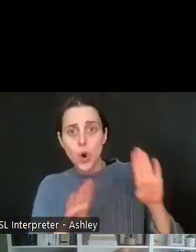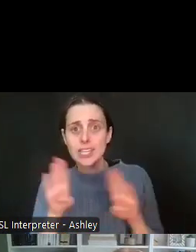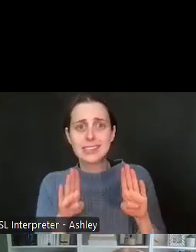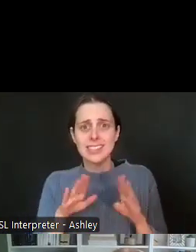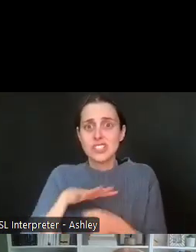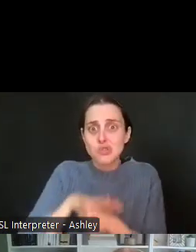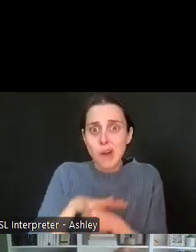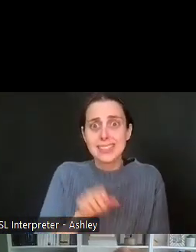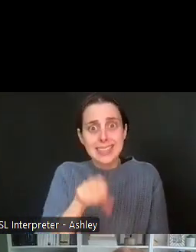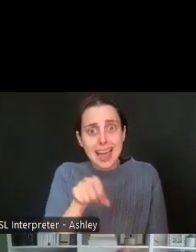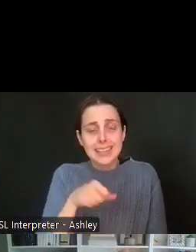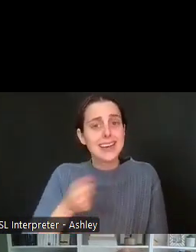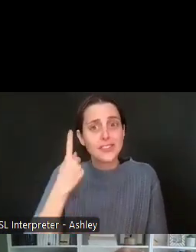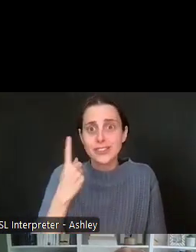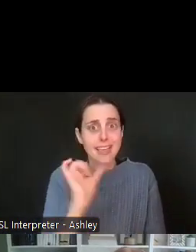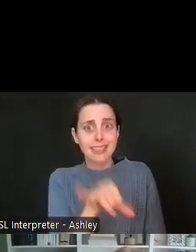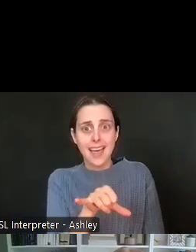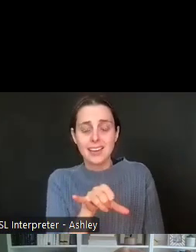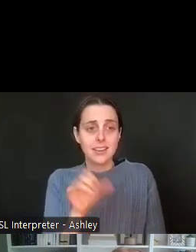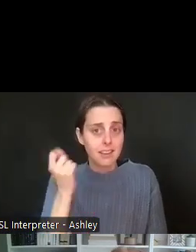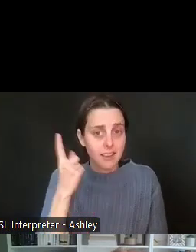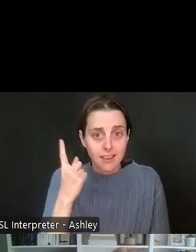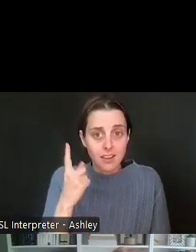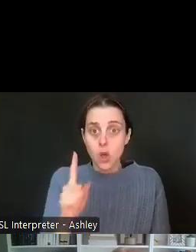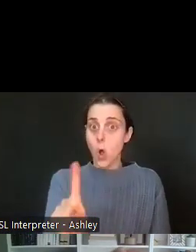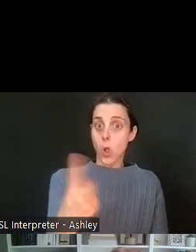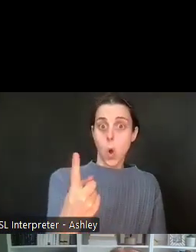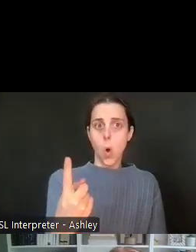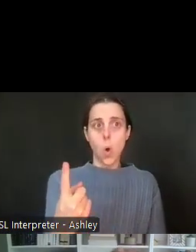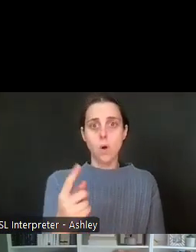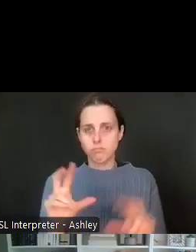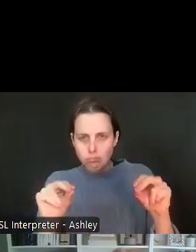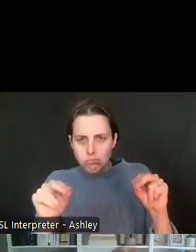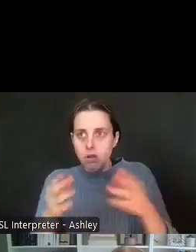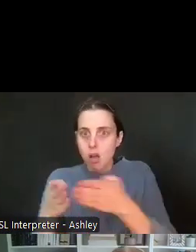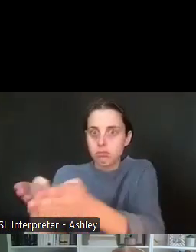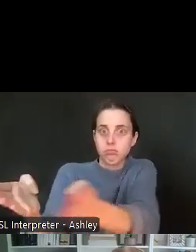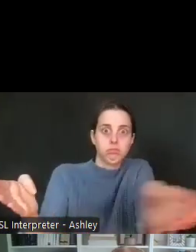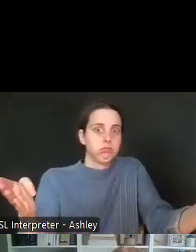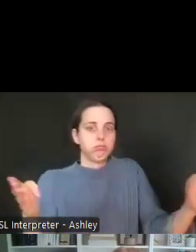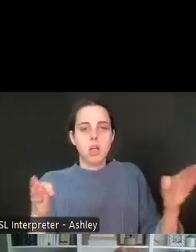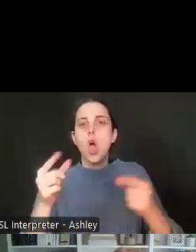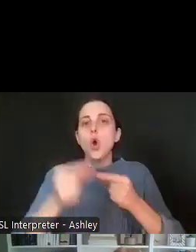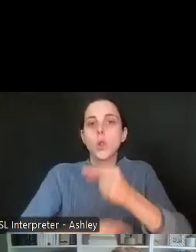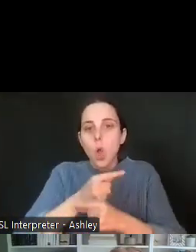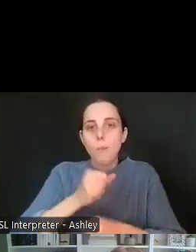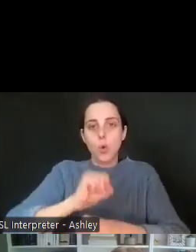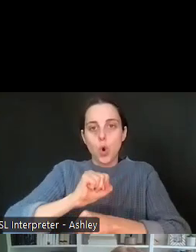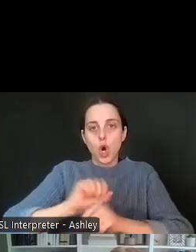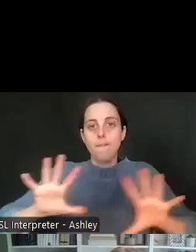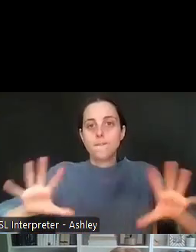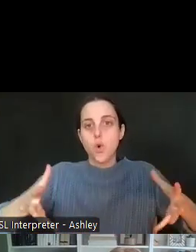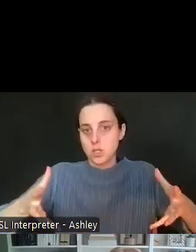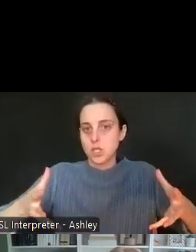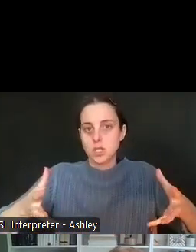not alone. You are not alone. This is shown in the data of the global workforce. If you're looking at